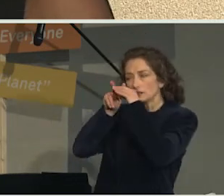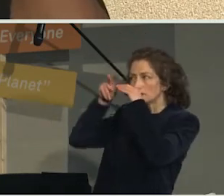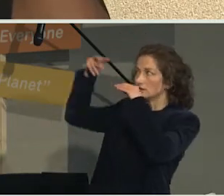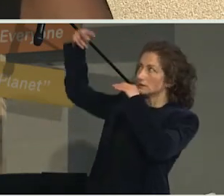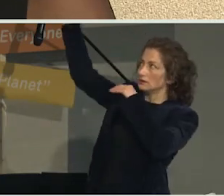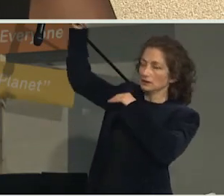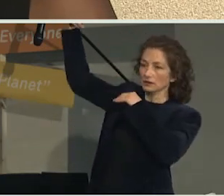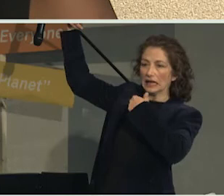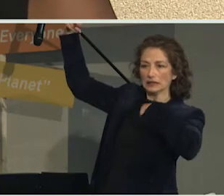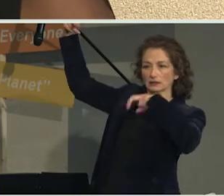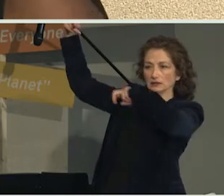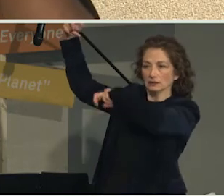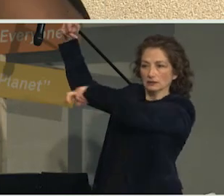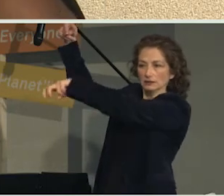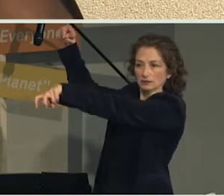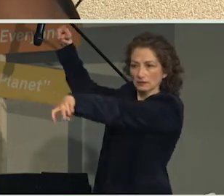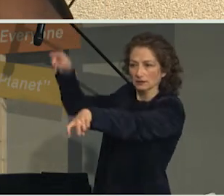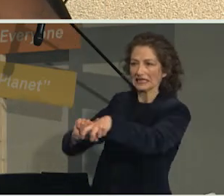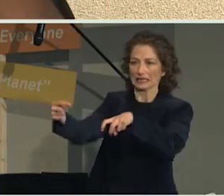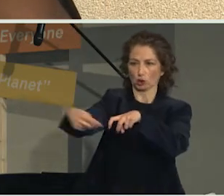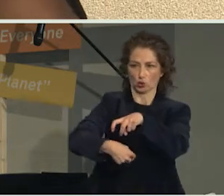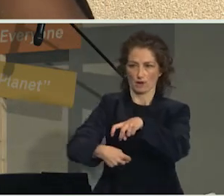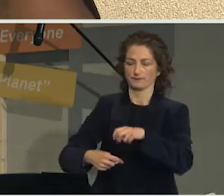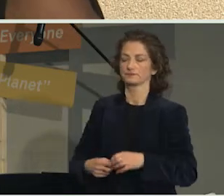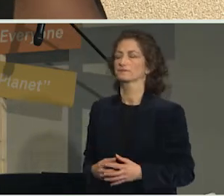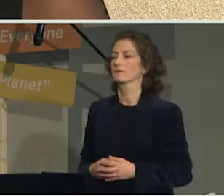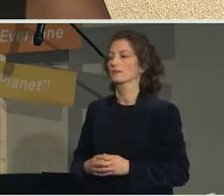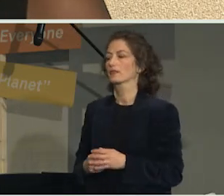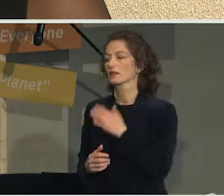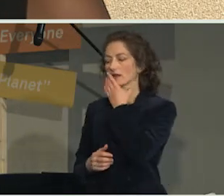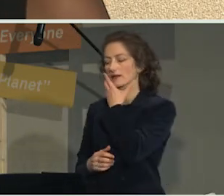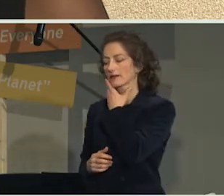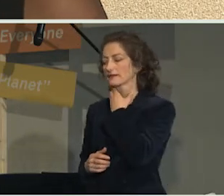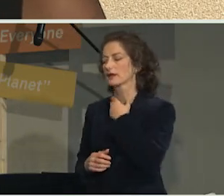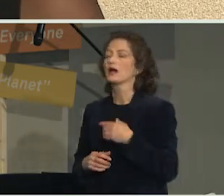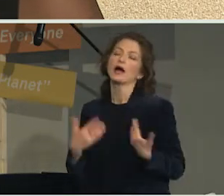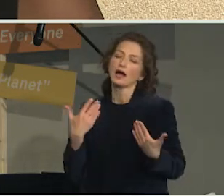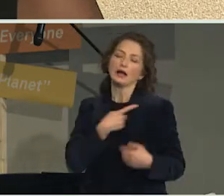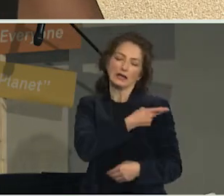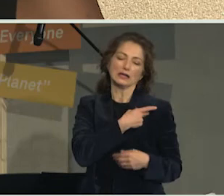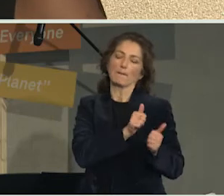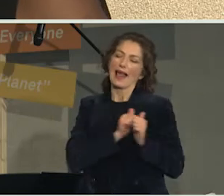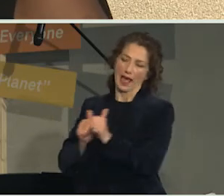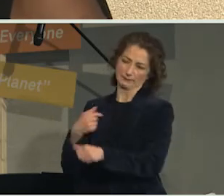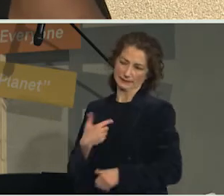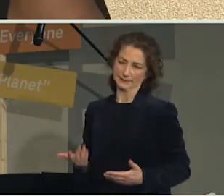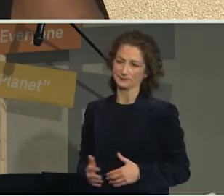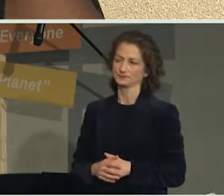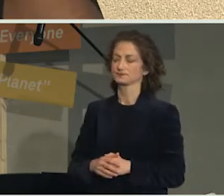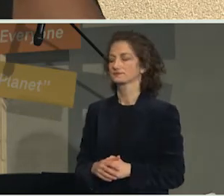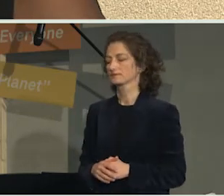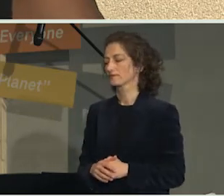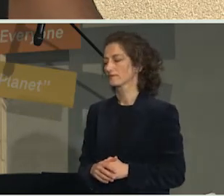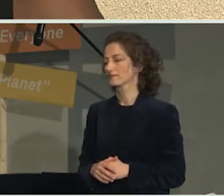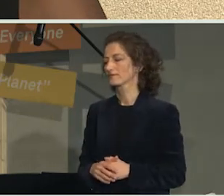back around to the back door, with the consolation that they had to come to the back door with me. Now, I can't stand